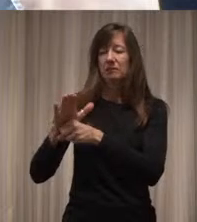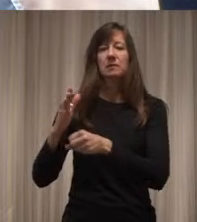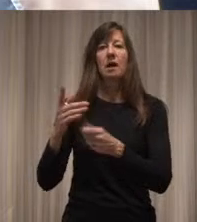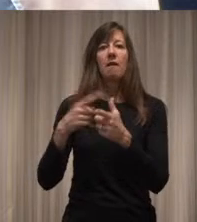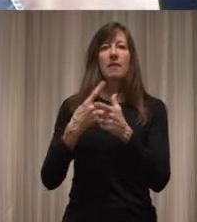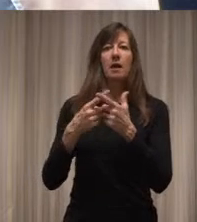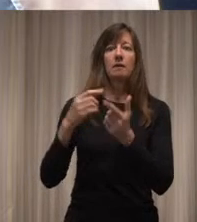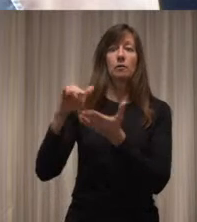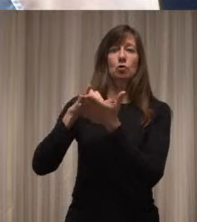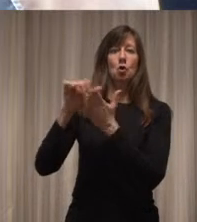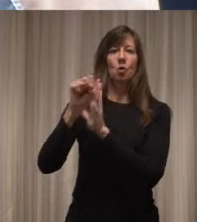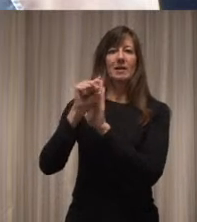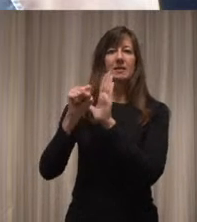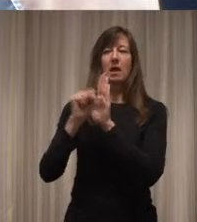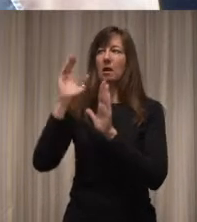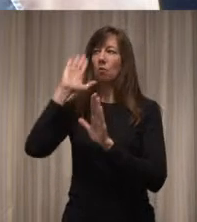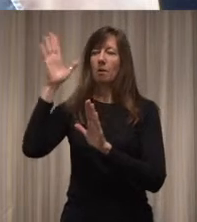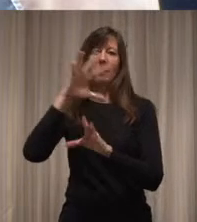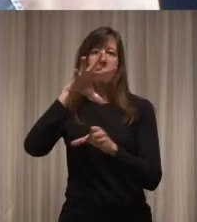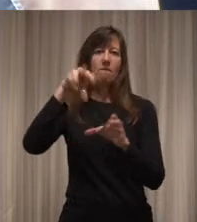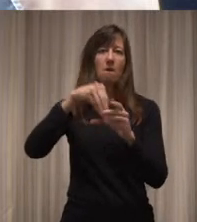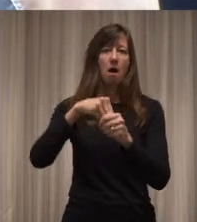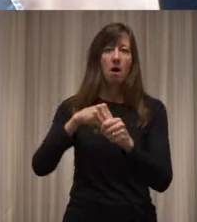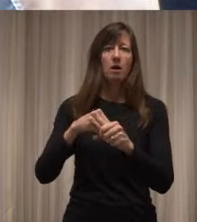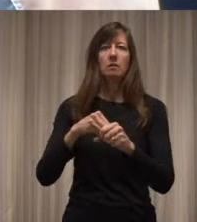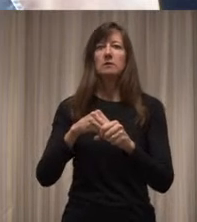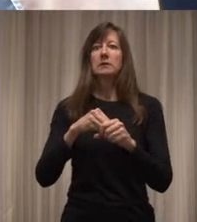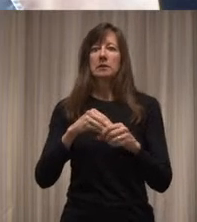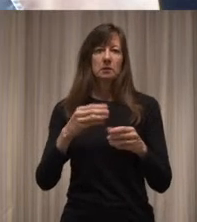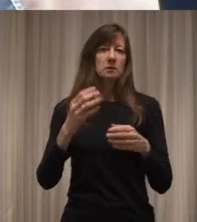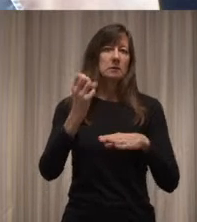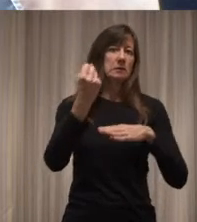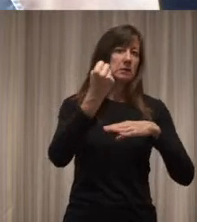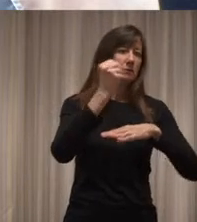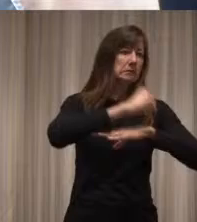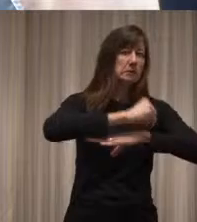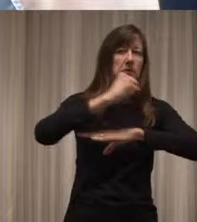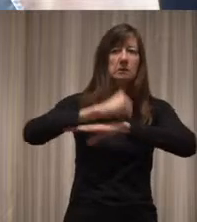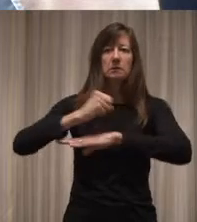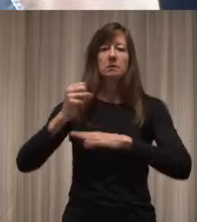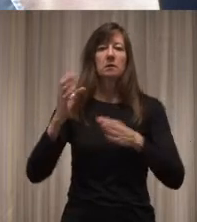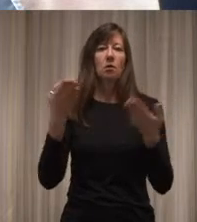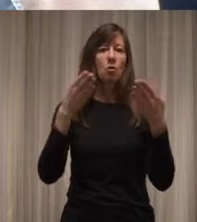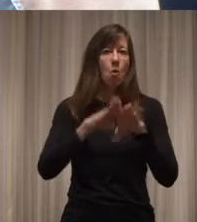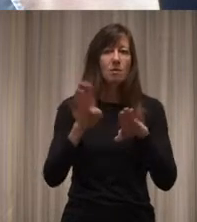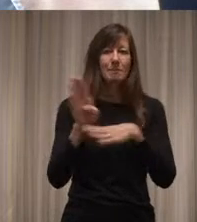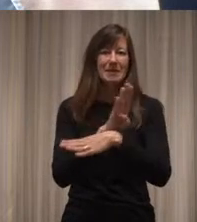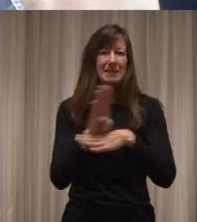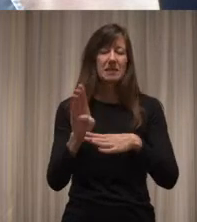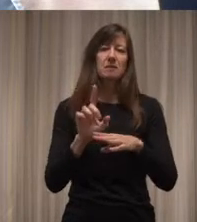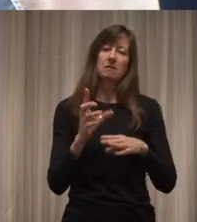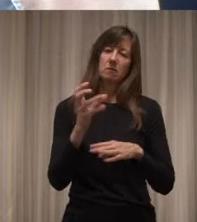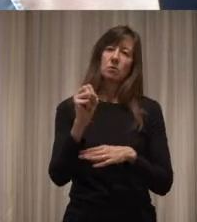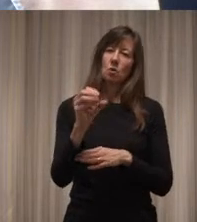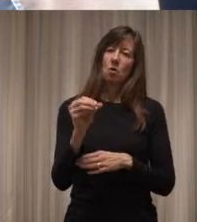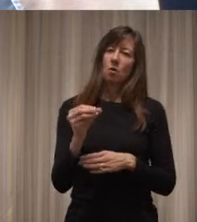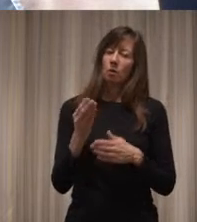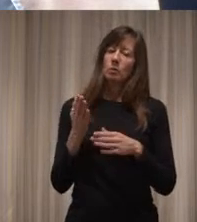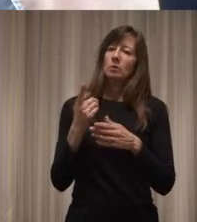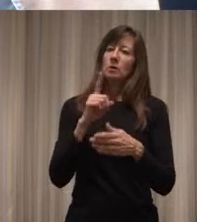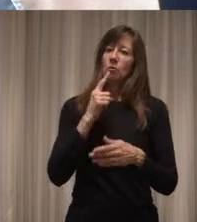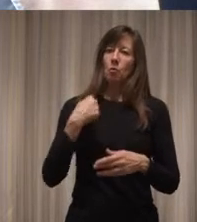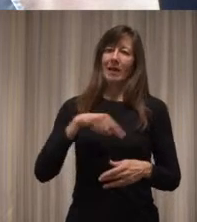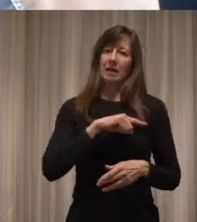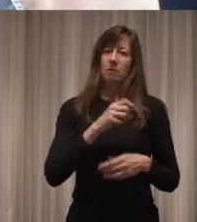to address. Once again, that all ties back to each of our individual decisions about what we're doing to maintain those